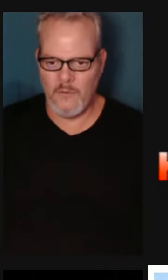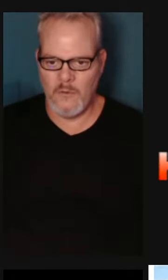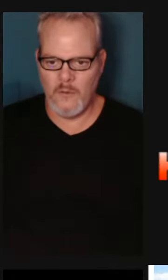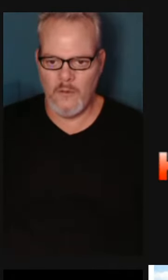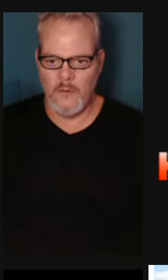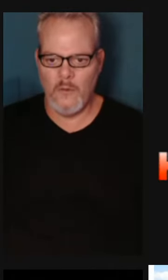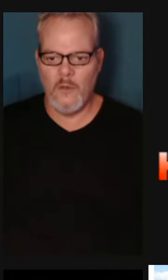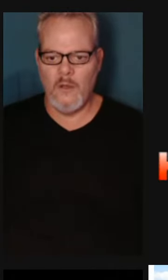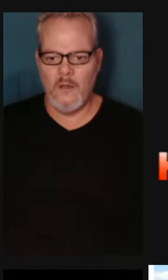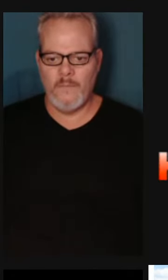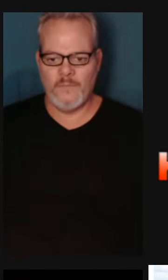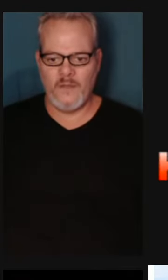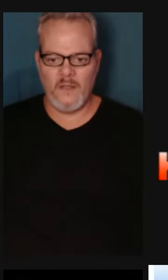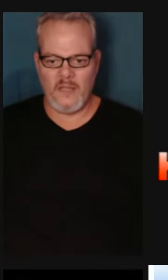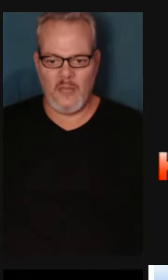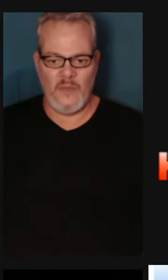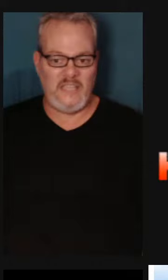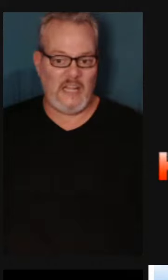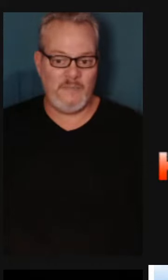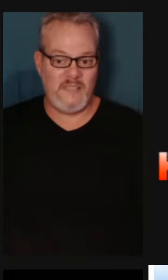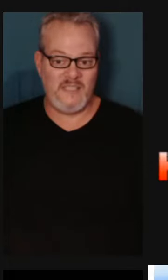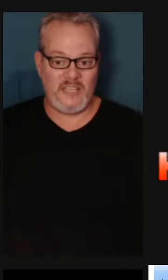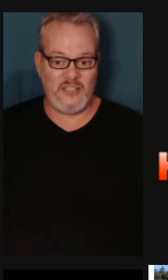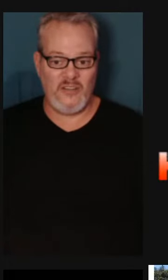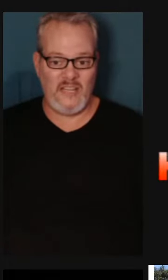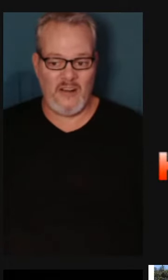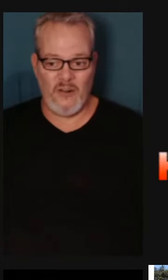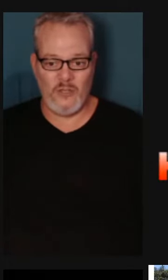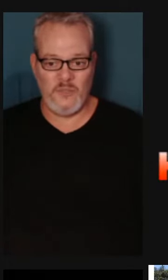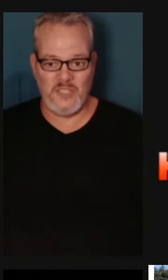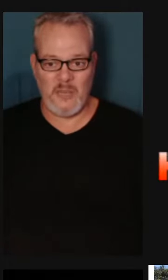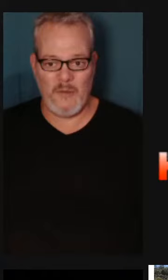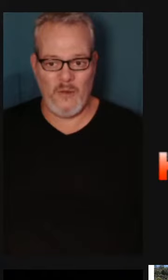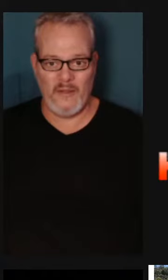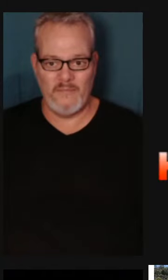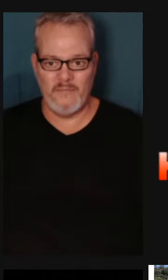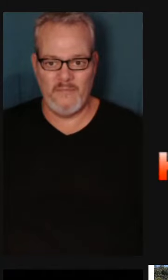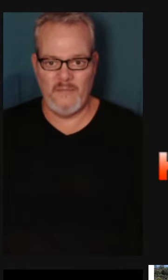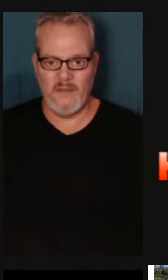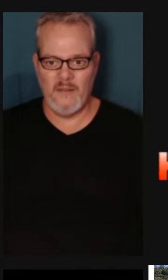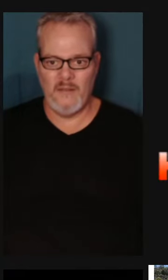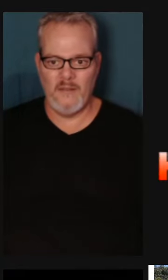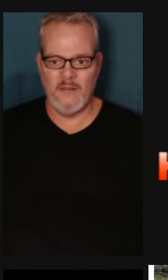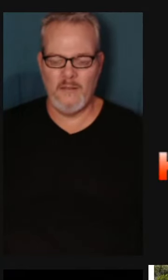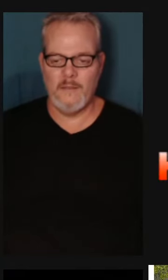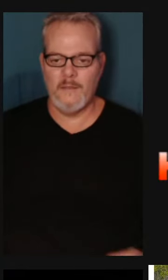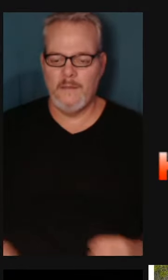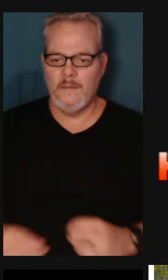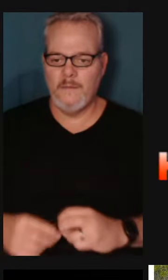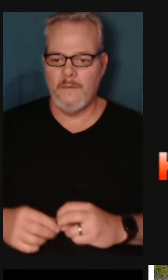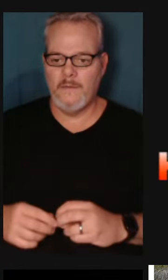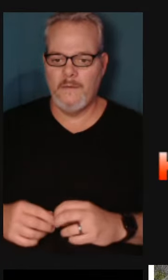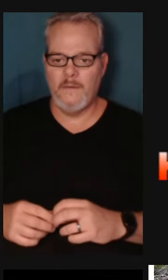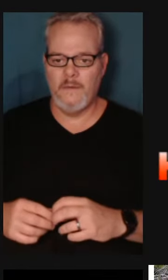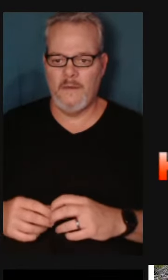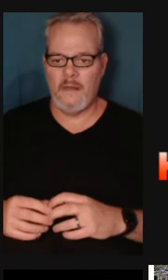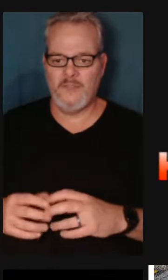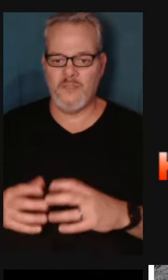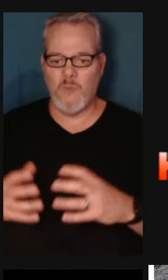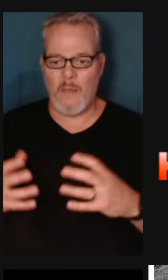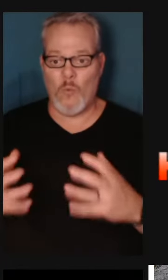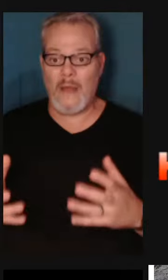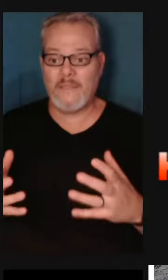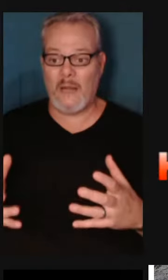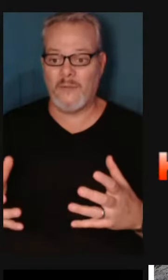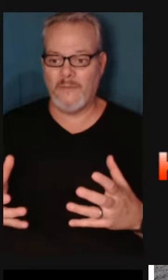here with this legacy, some of the science stuff. We will make our way to some of the survivor stories as well. But to start off, you can see